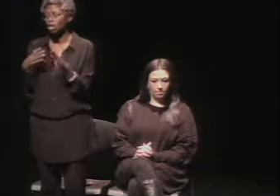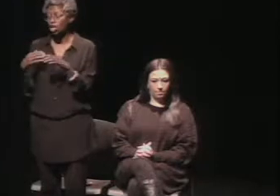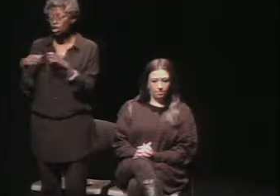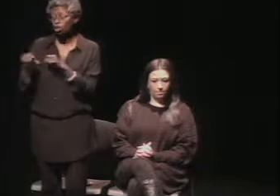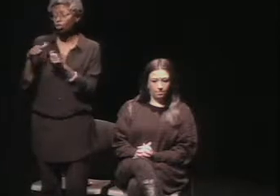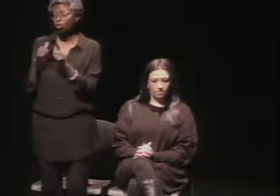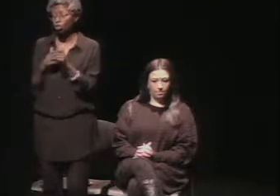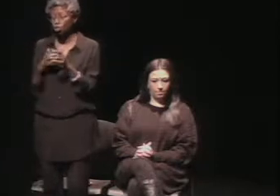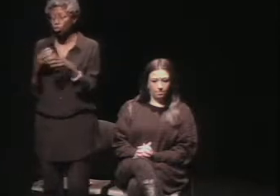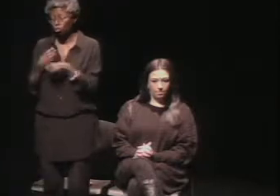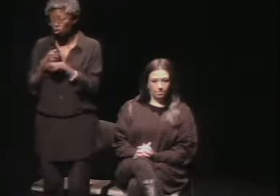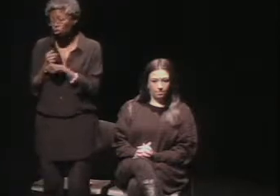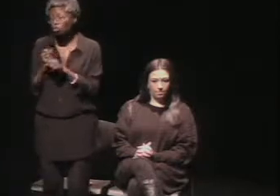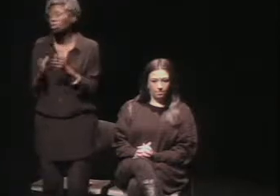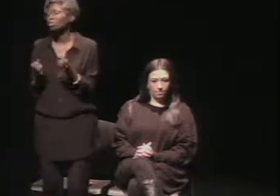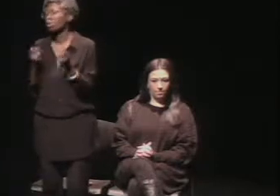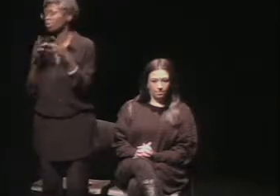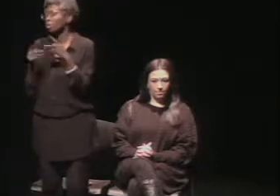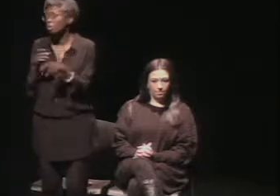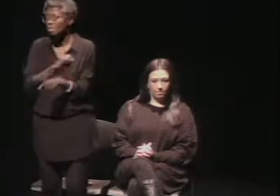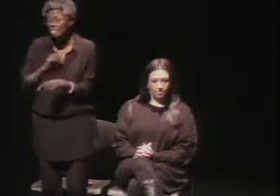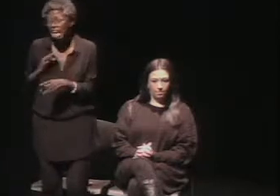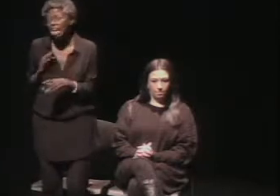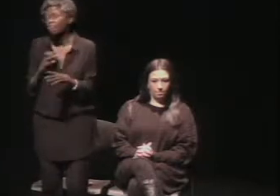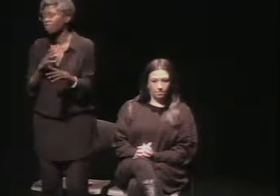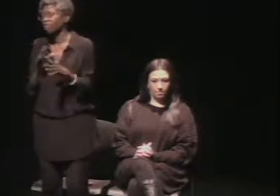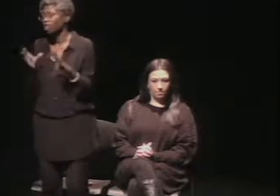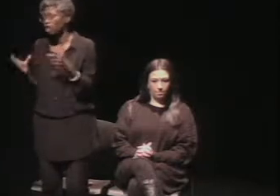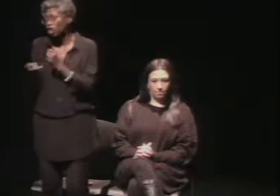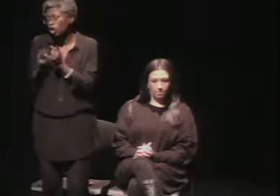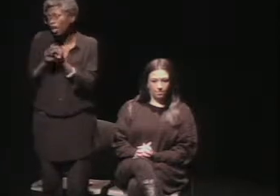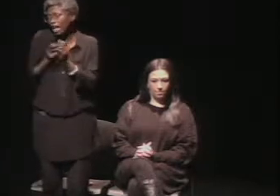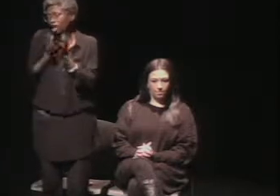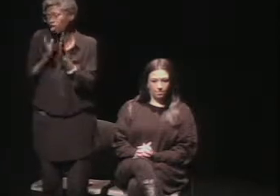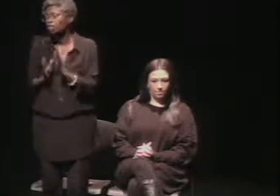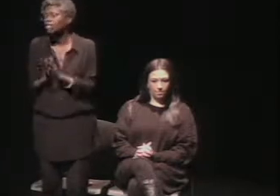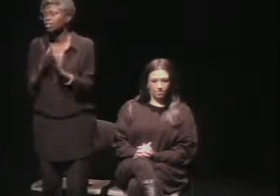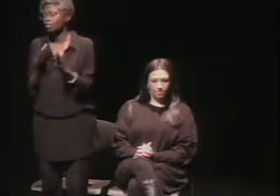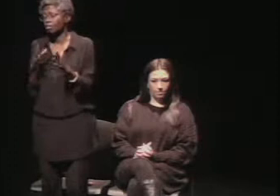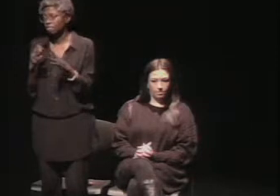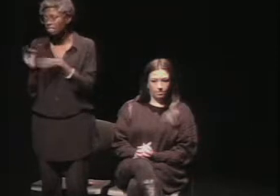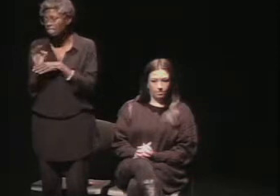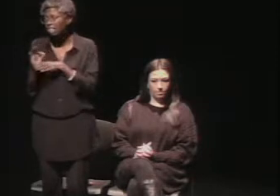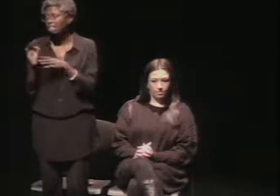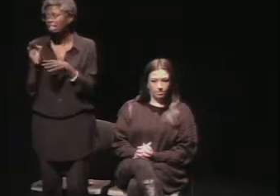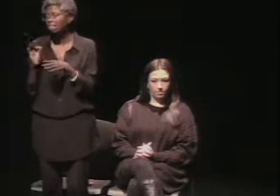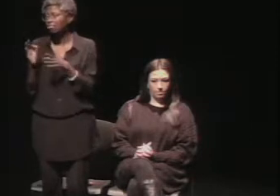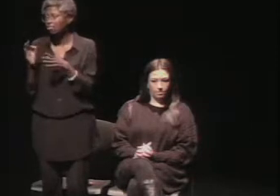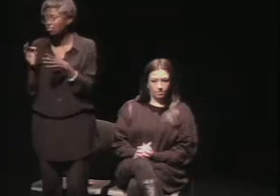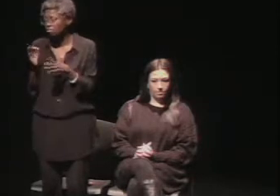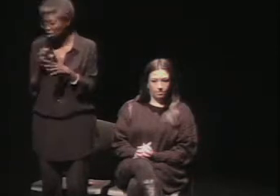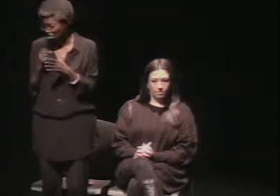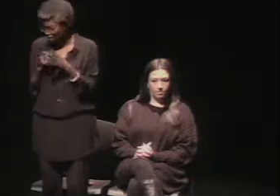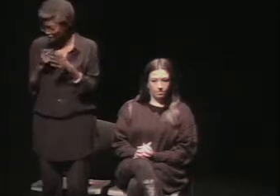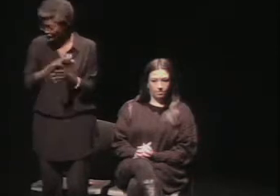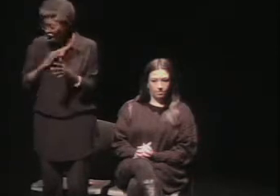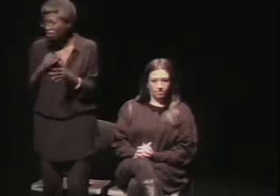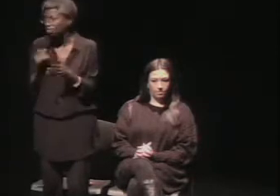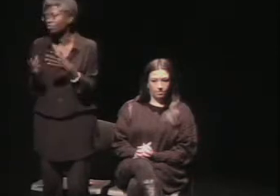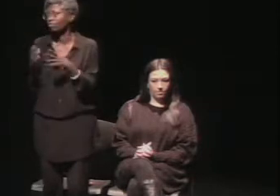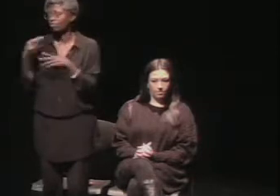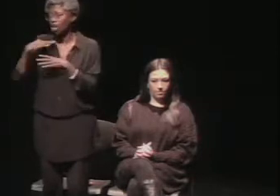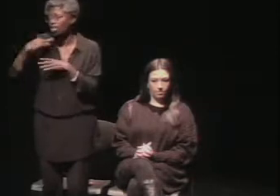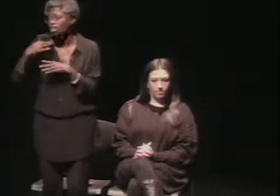Bates, the work of many staff members and curators from our five divisions, our facilities staff, our security, our volunteers, our Chief of Staff,